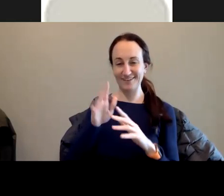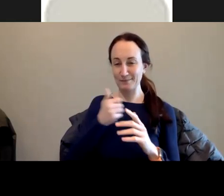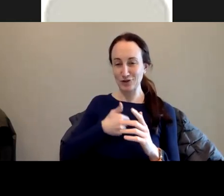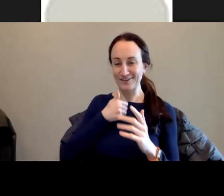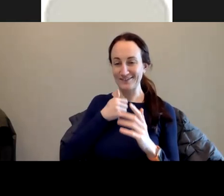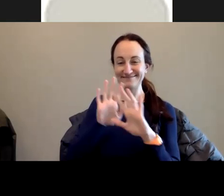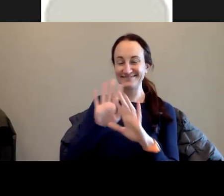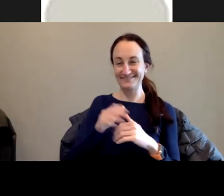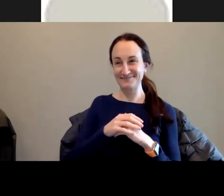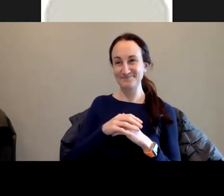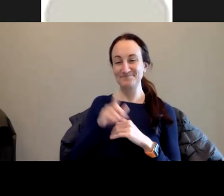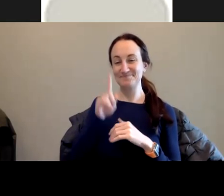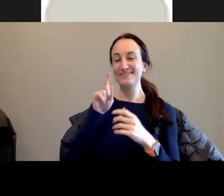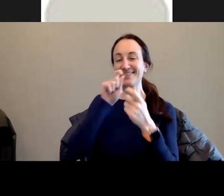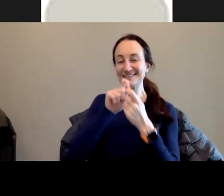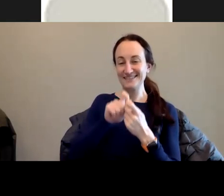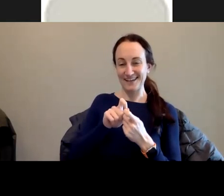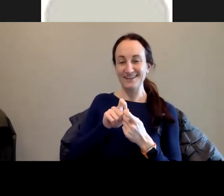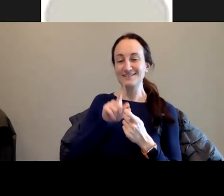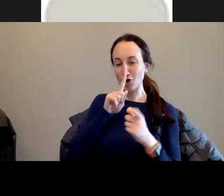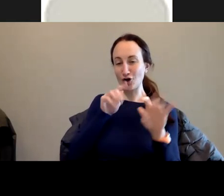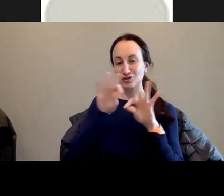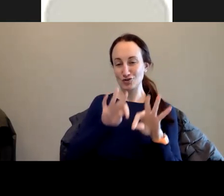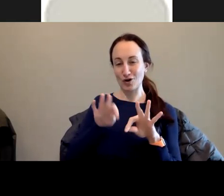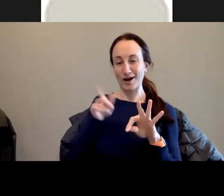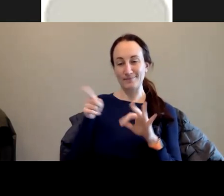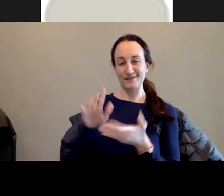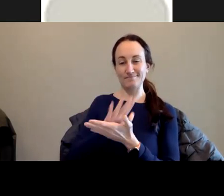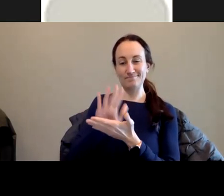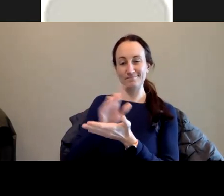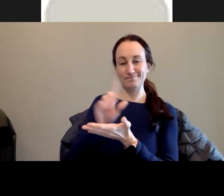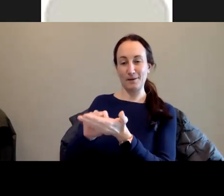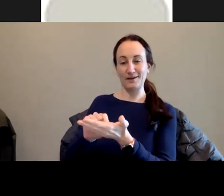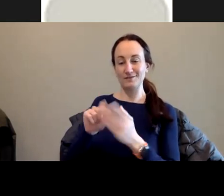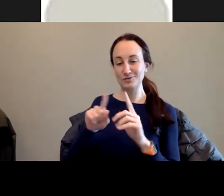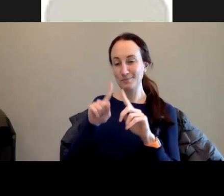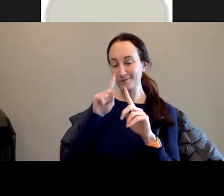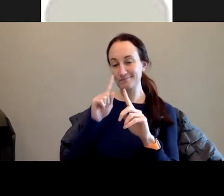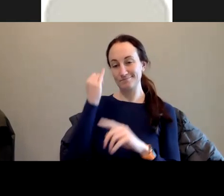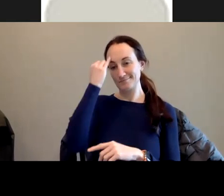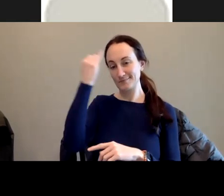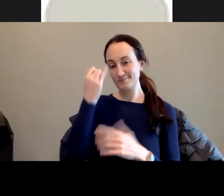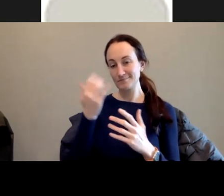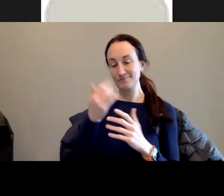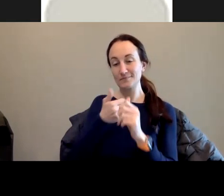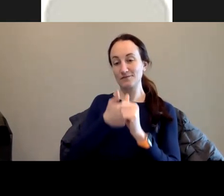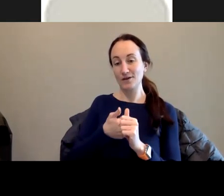can. The details are actually described in a paper, but the basic idea is to follow